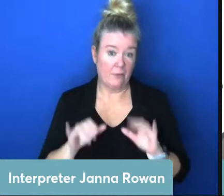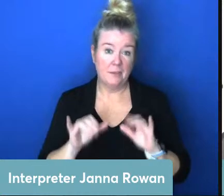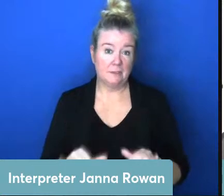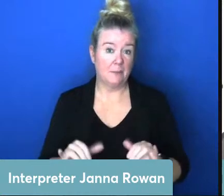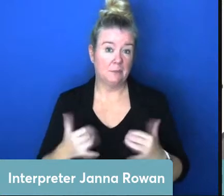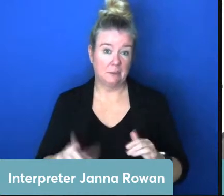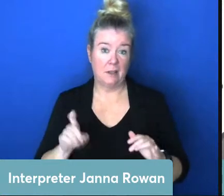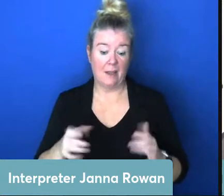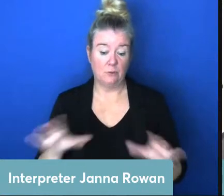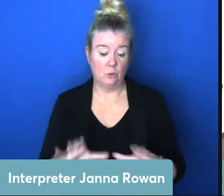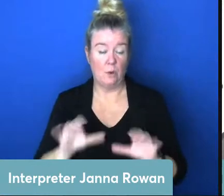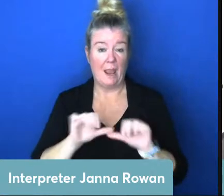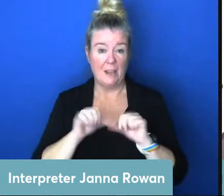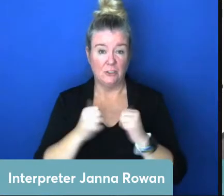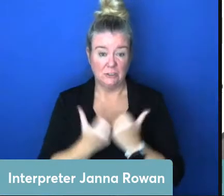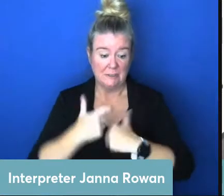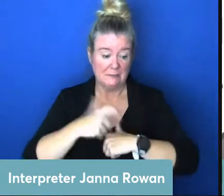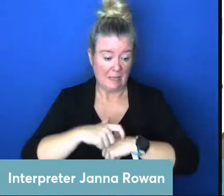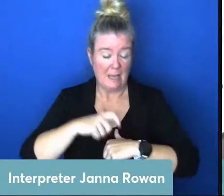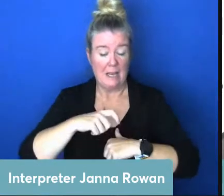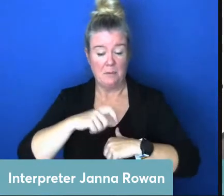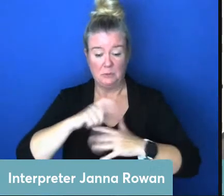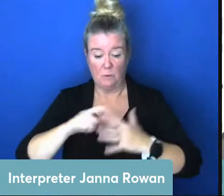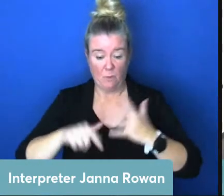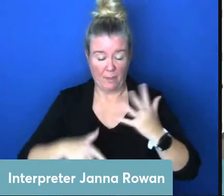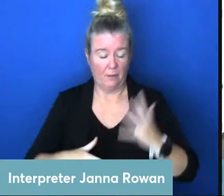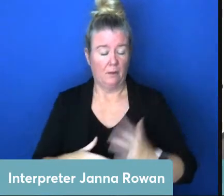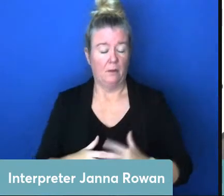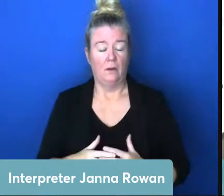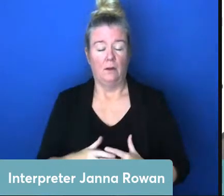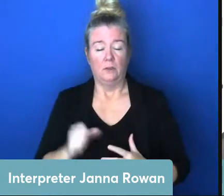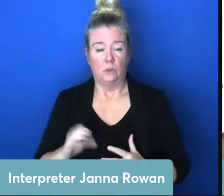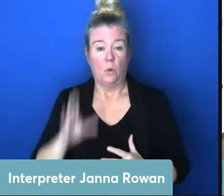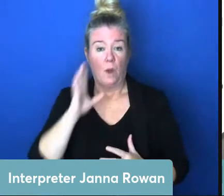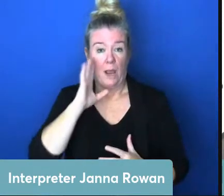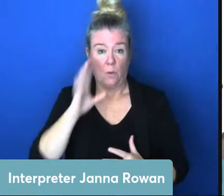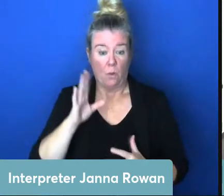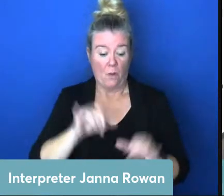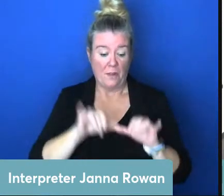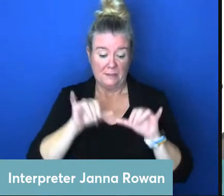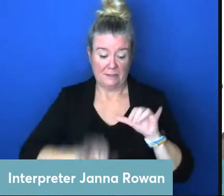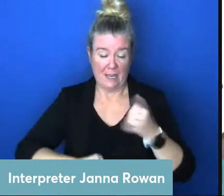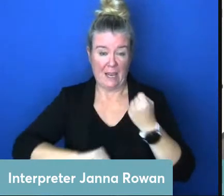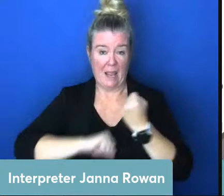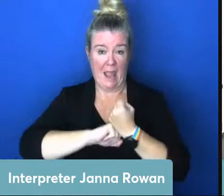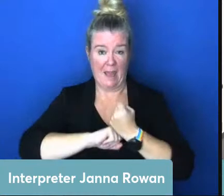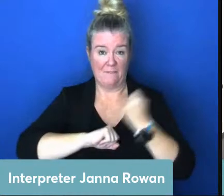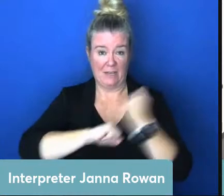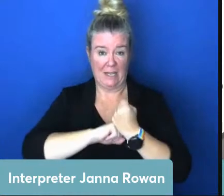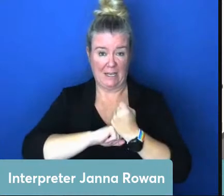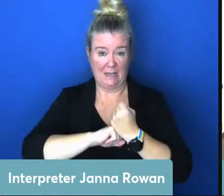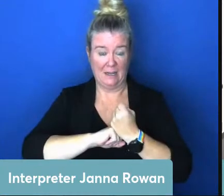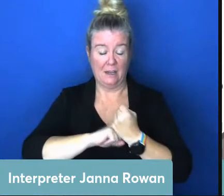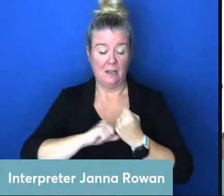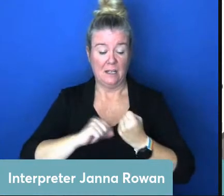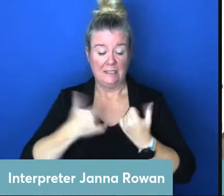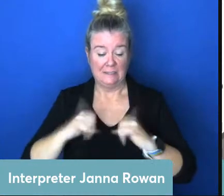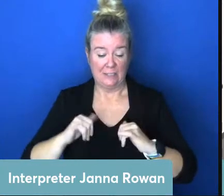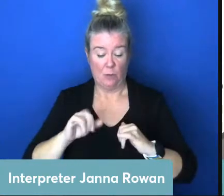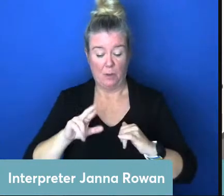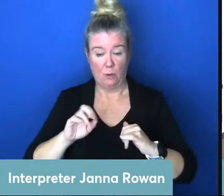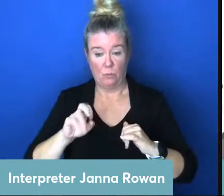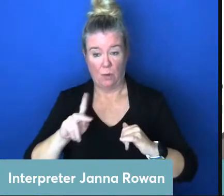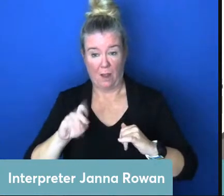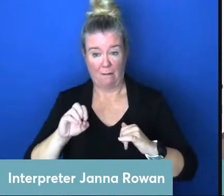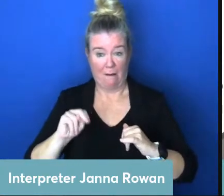still have to do agency time and so on and so forth. So I'm going to stay an advocate and be an advocate and still be rock on about the